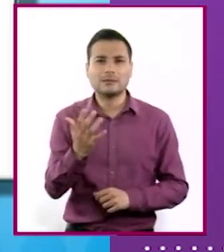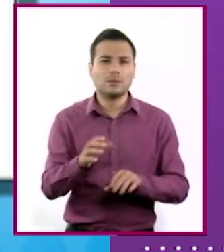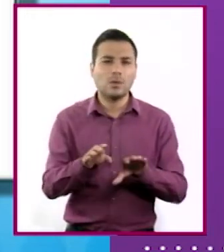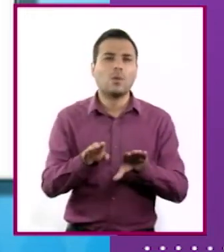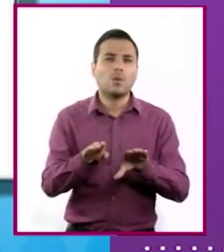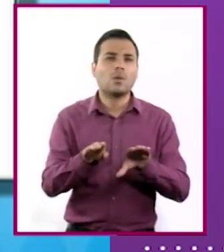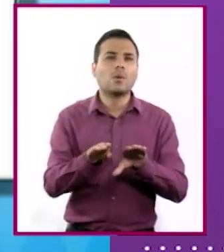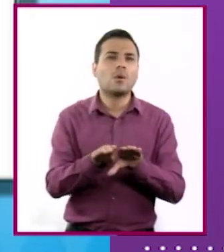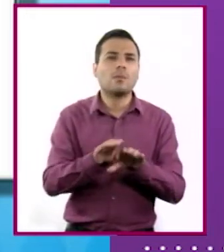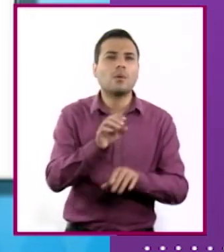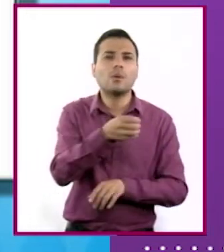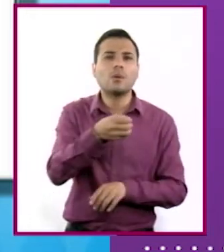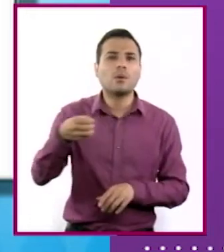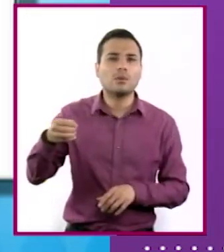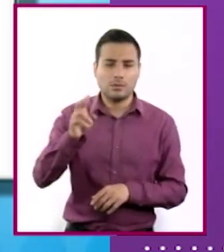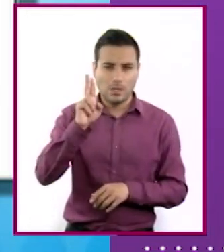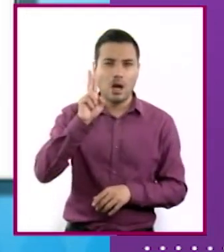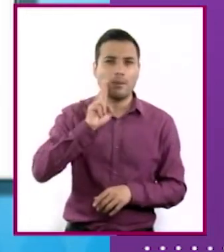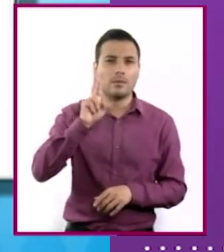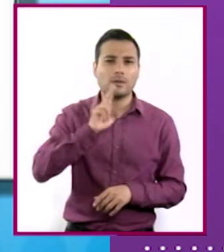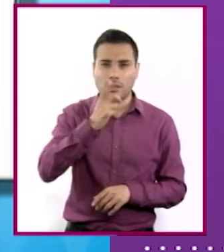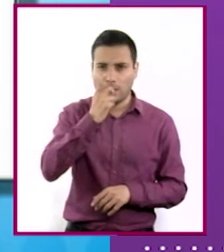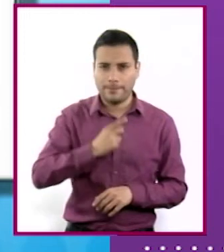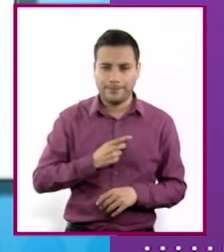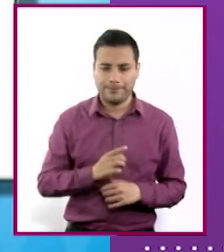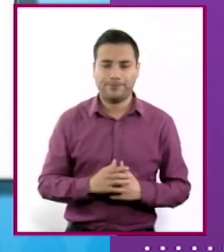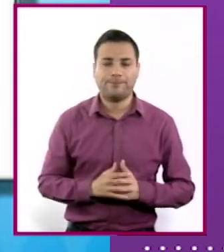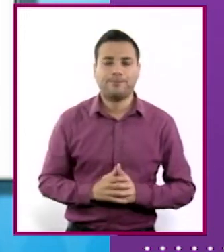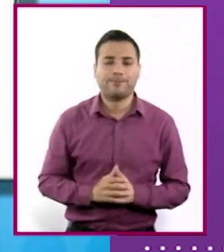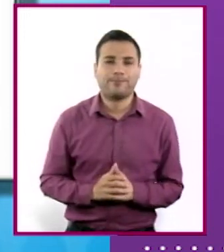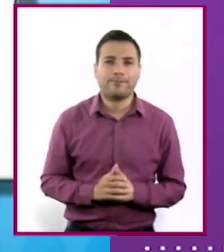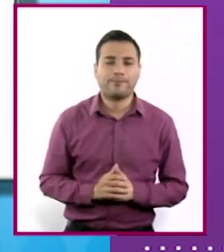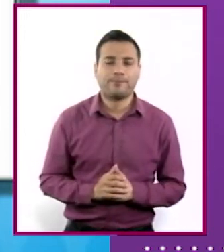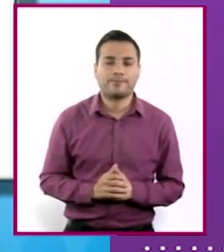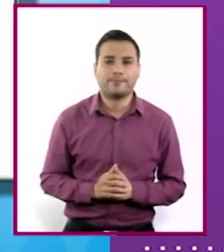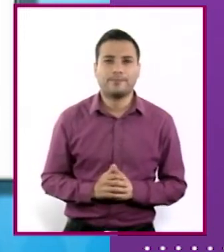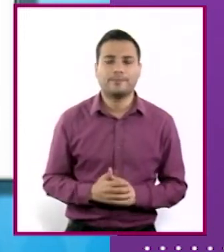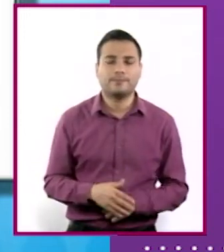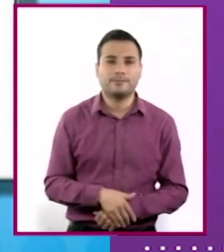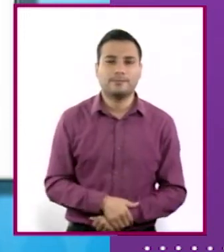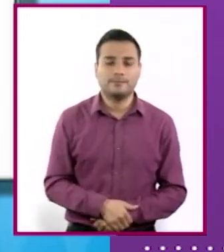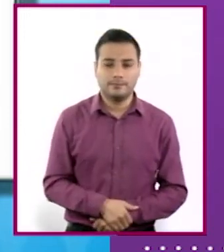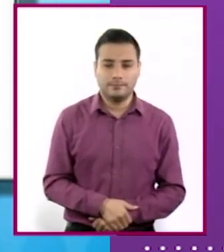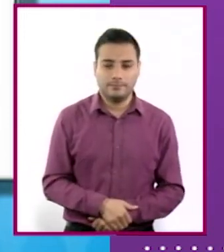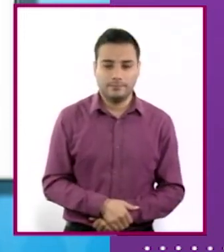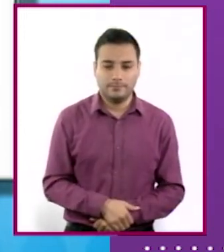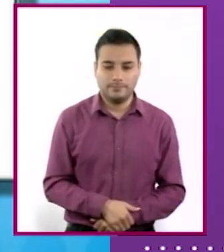ejemplo.